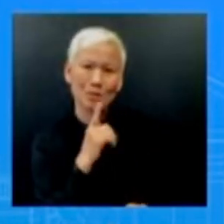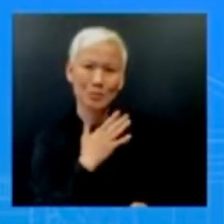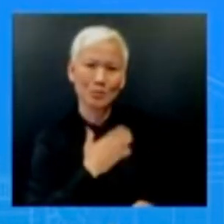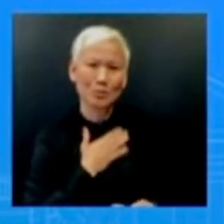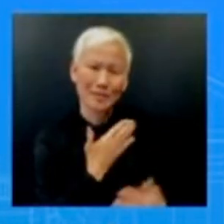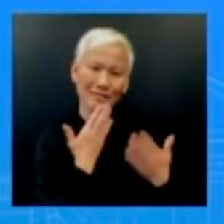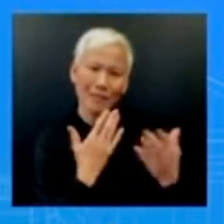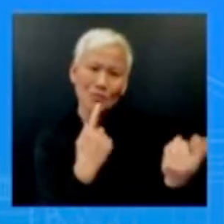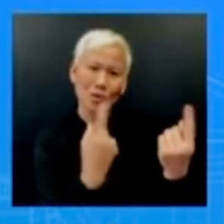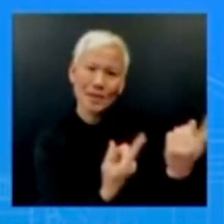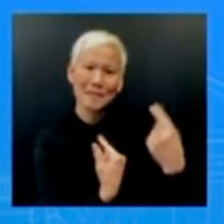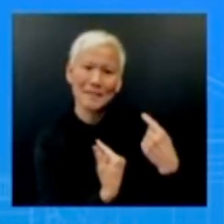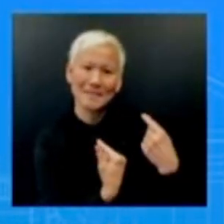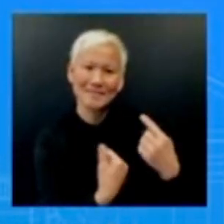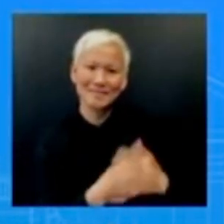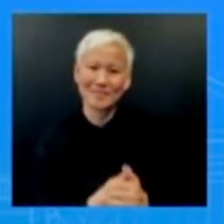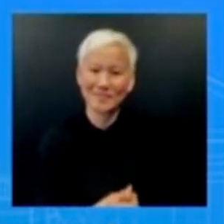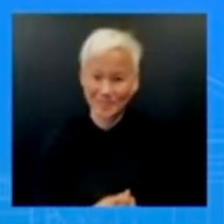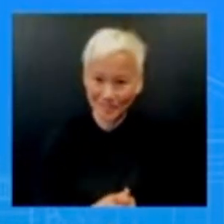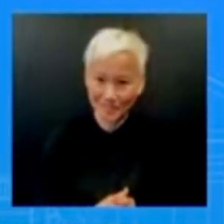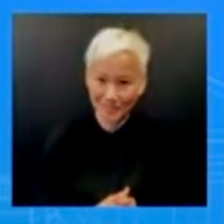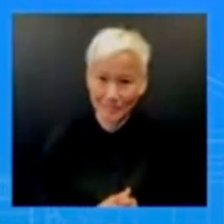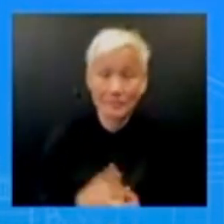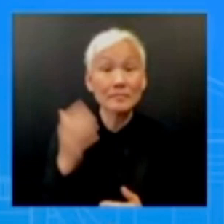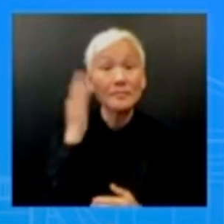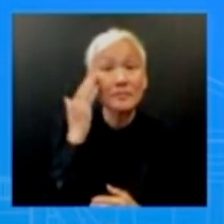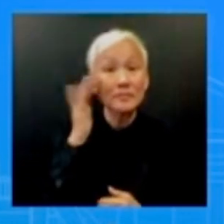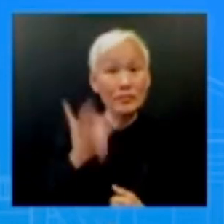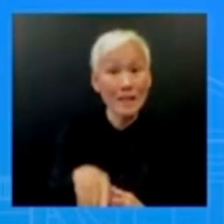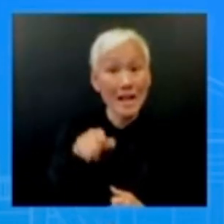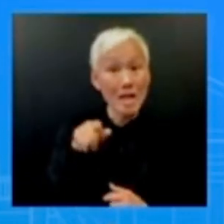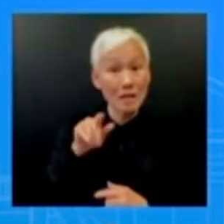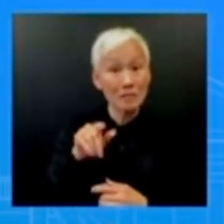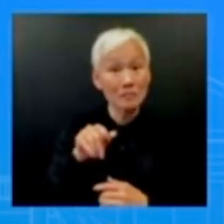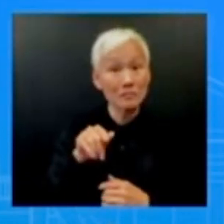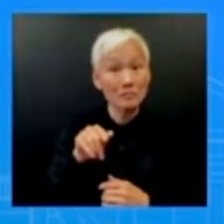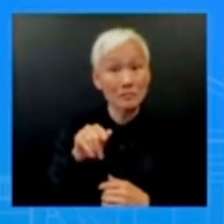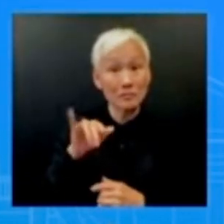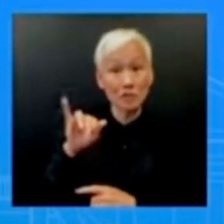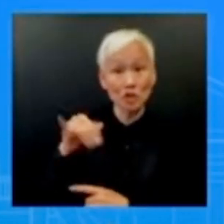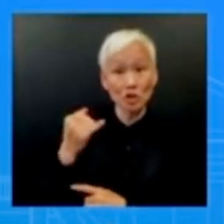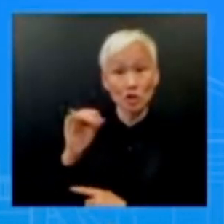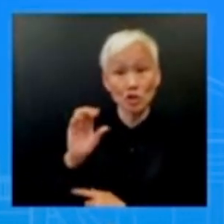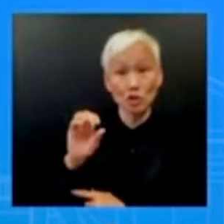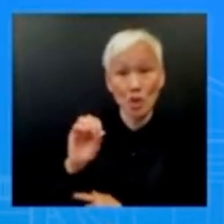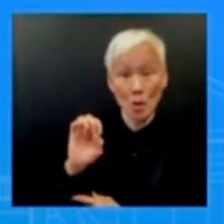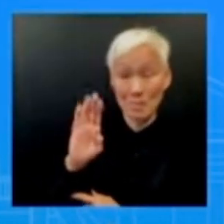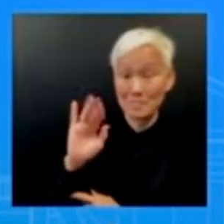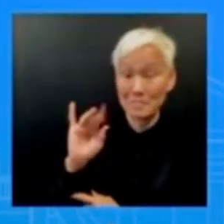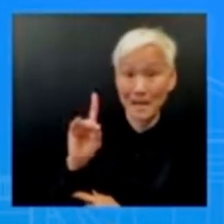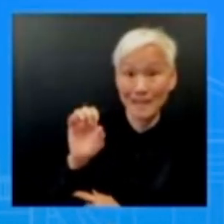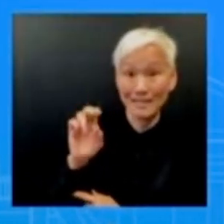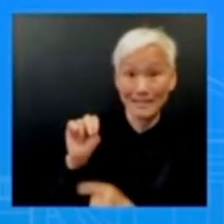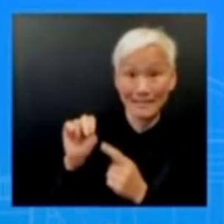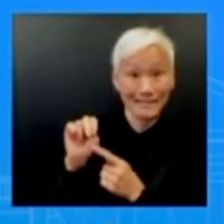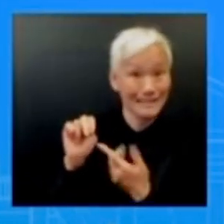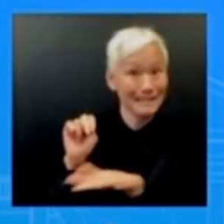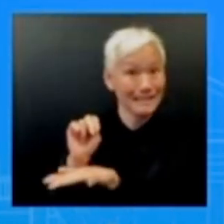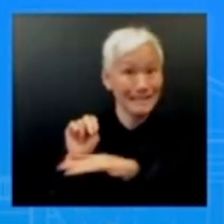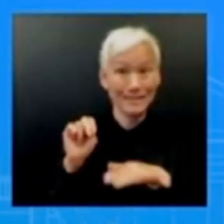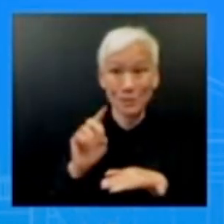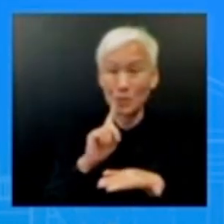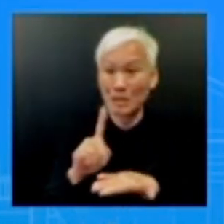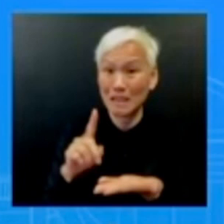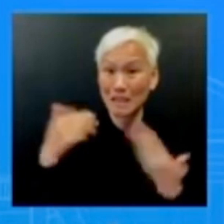Thank you. Excuse me? You don't have a little Joe Biden impression? Nah, they got the real one here now. Yeah. No, I need